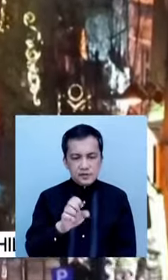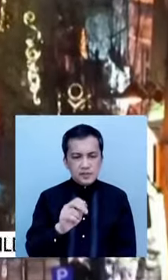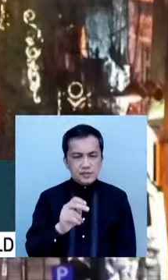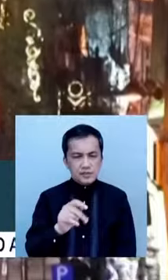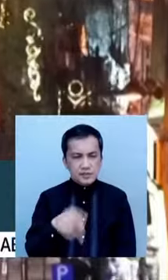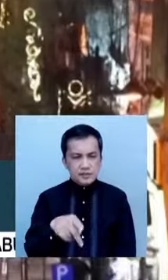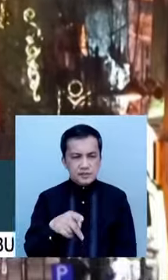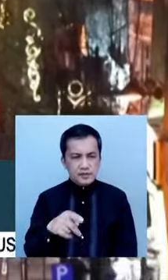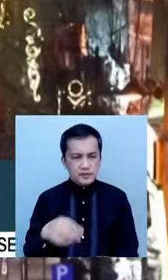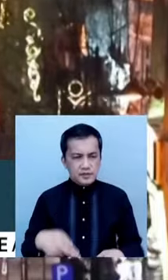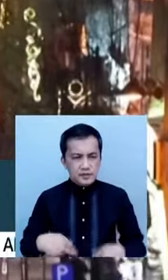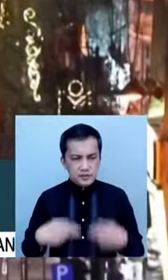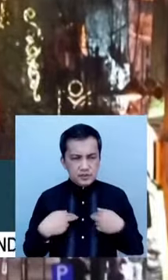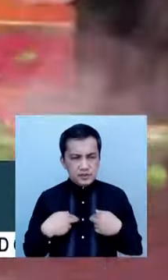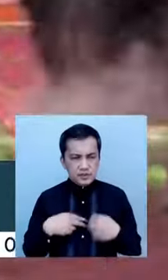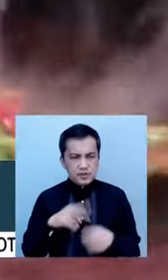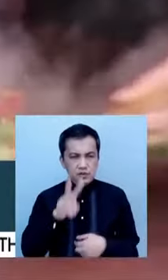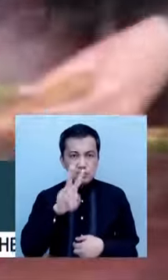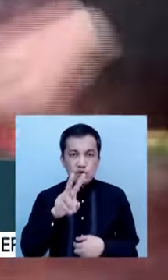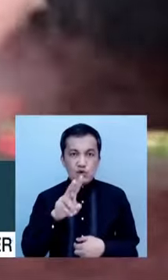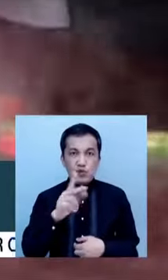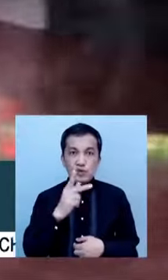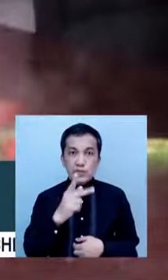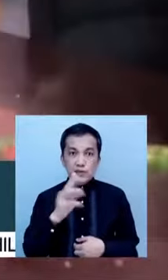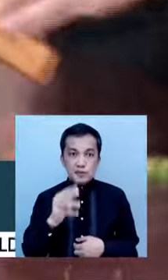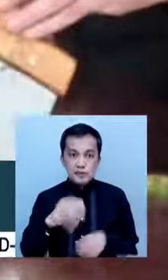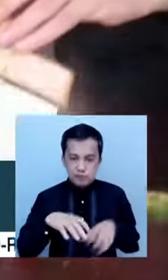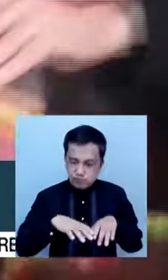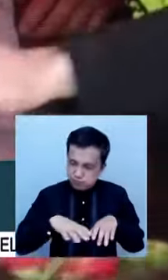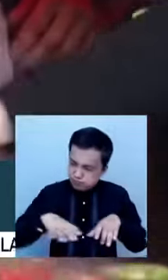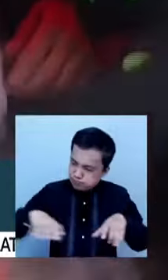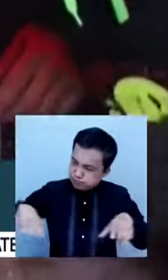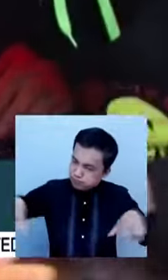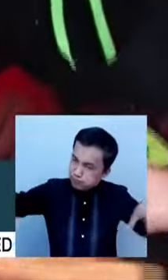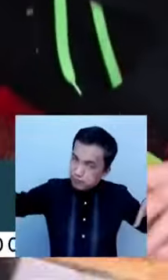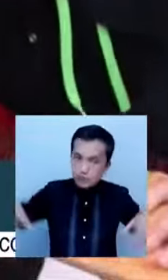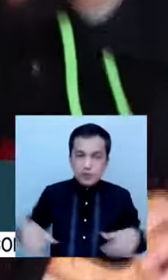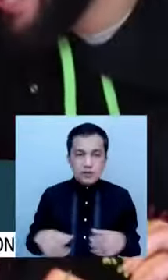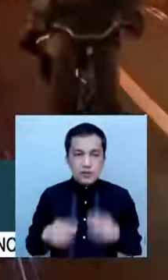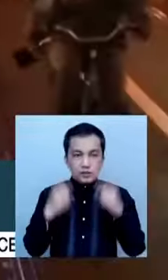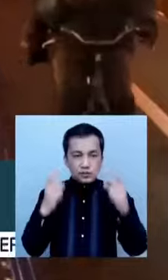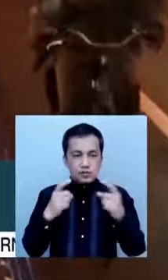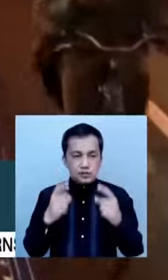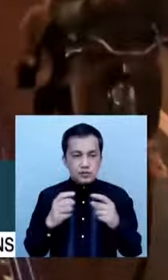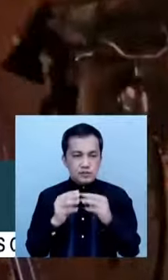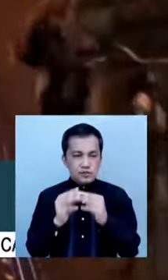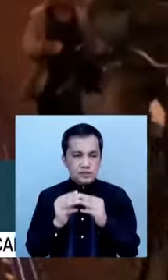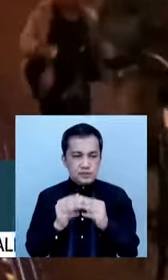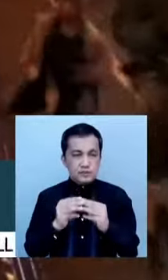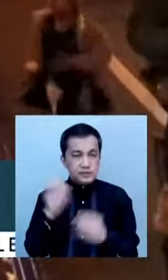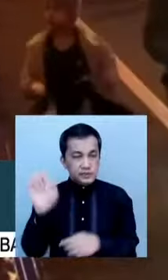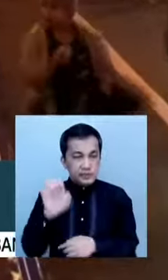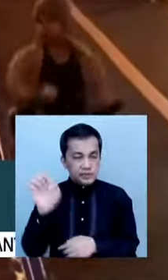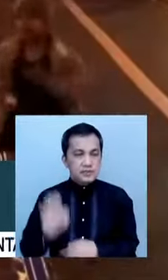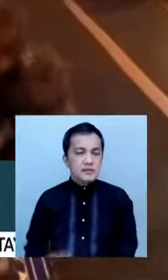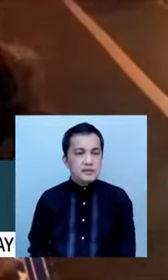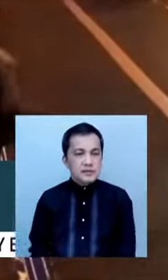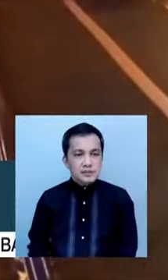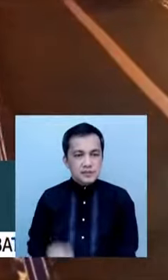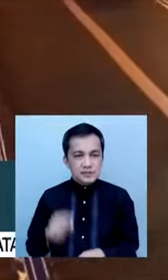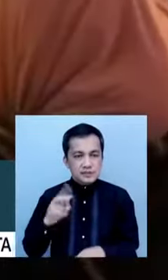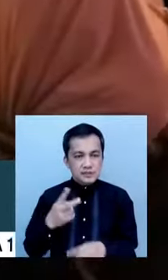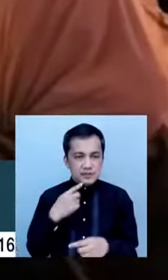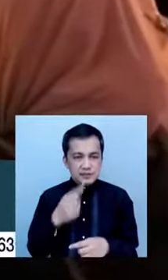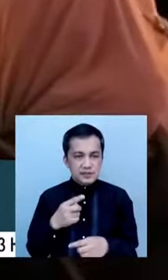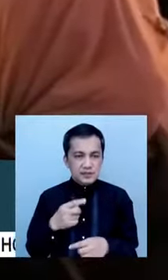on a 2-kilometer-long table to celebrate the Muslim Iftar and Christian Easter. The event was the second such